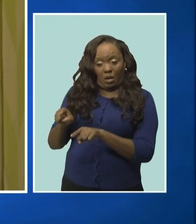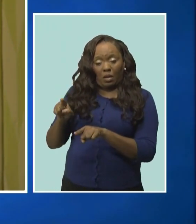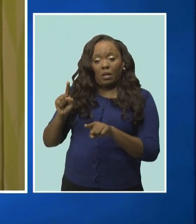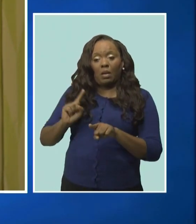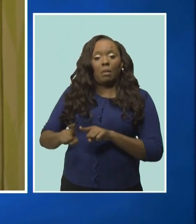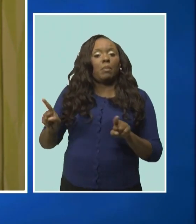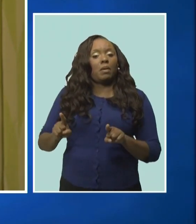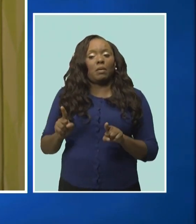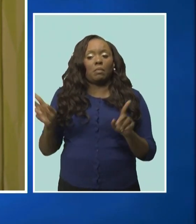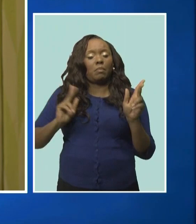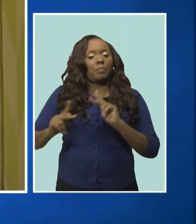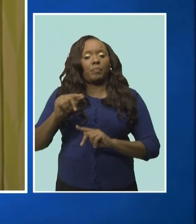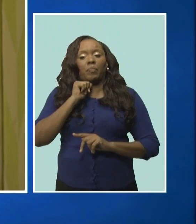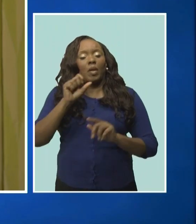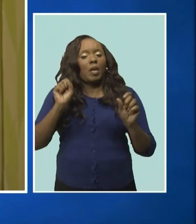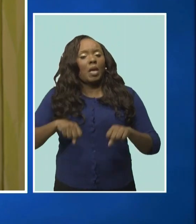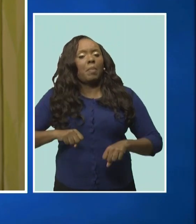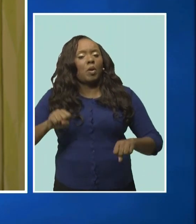overall productivity.